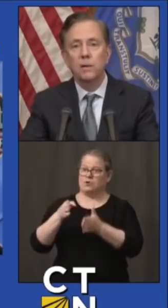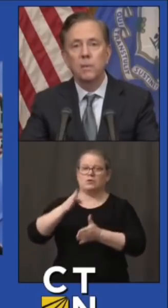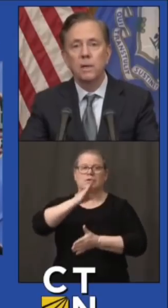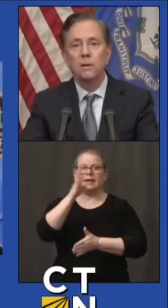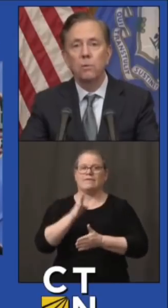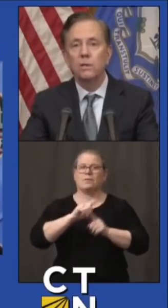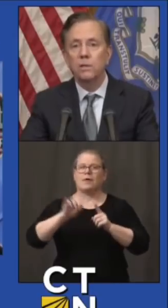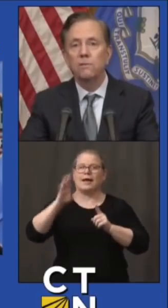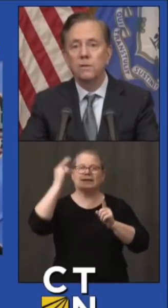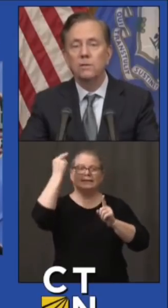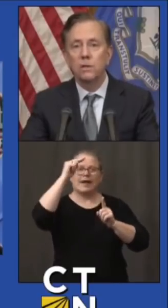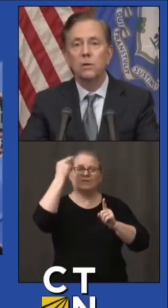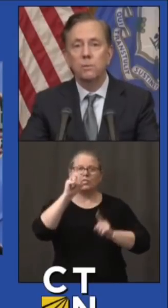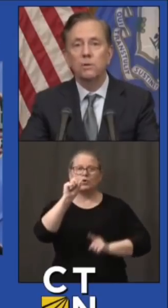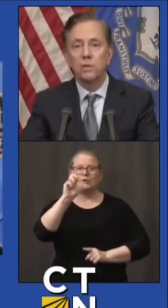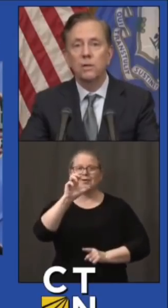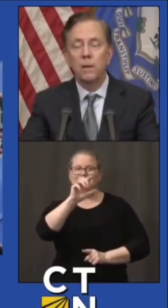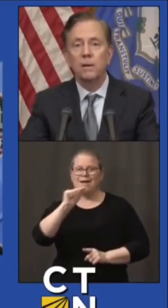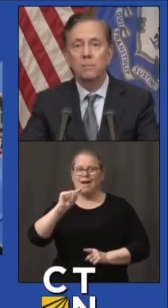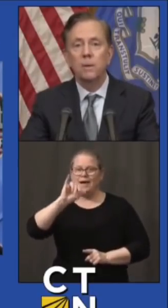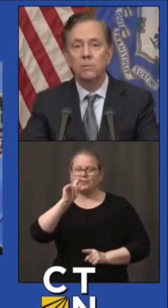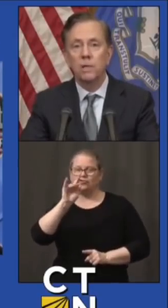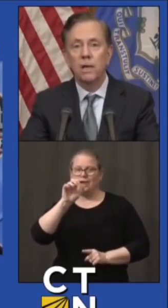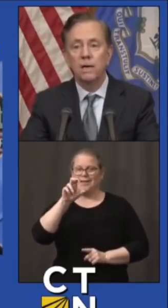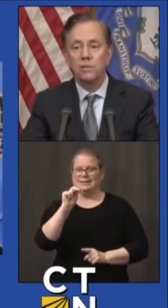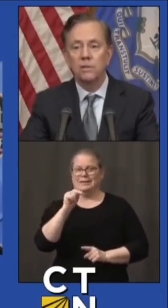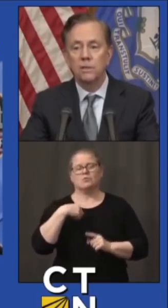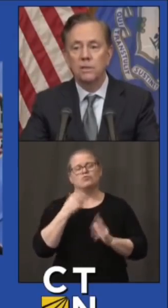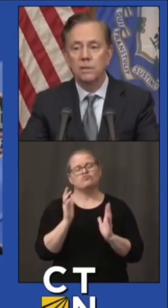just reminded me what a difference a good person can make in